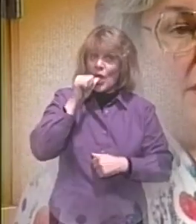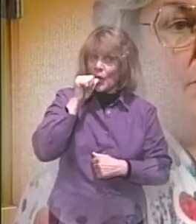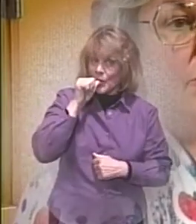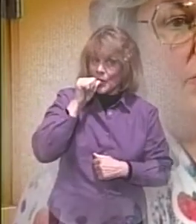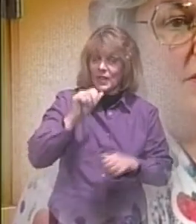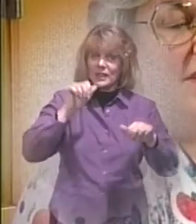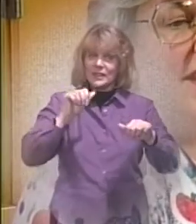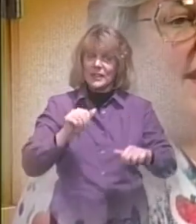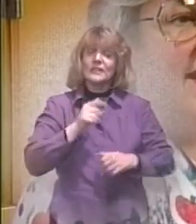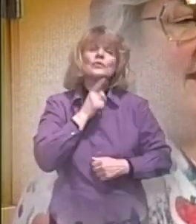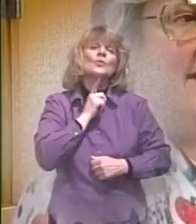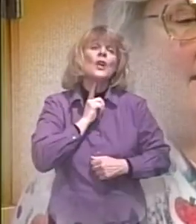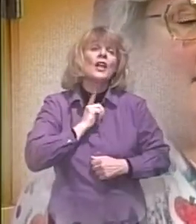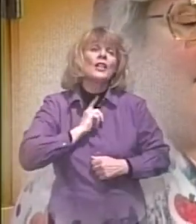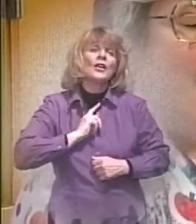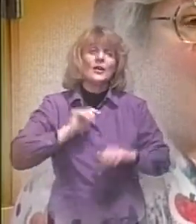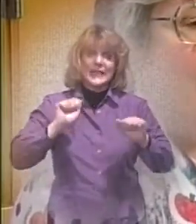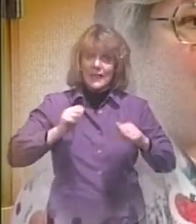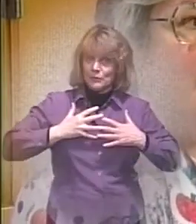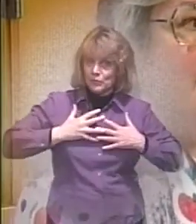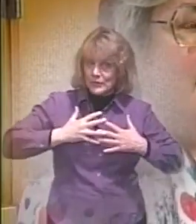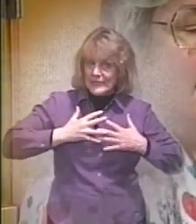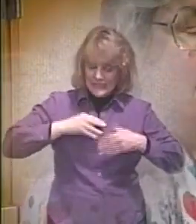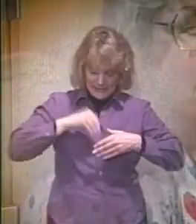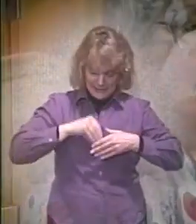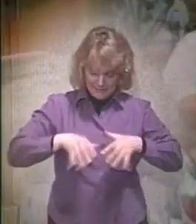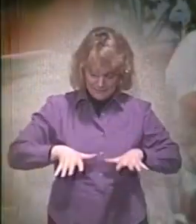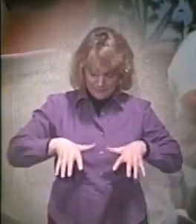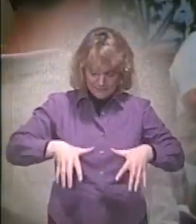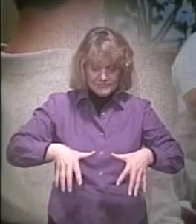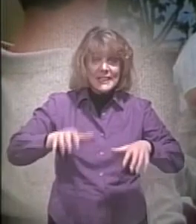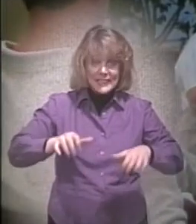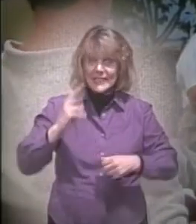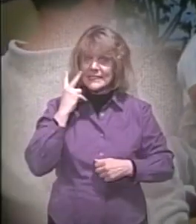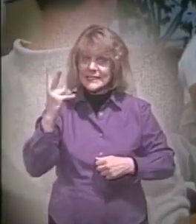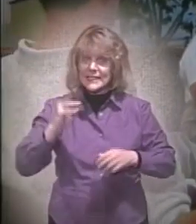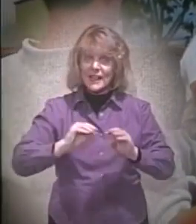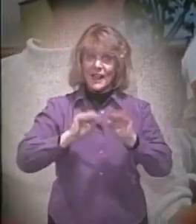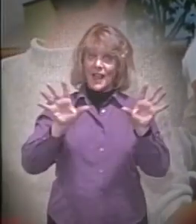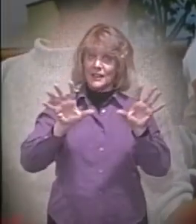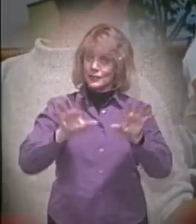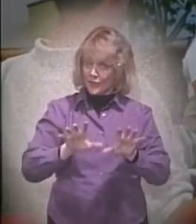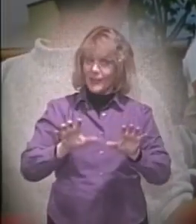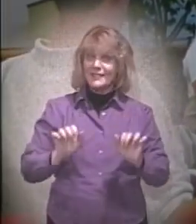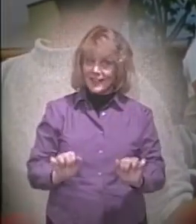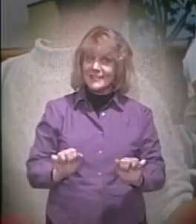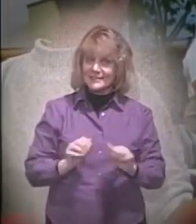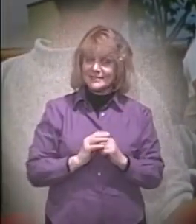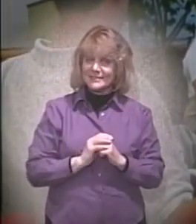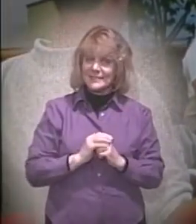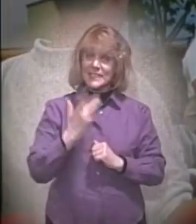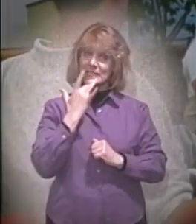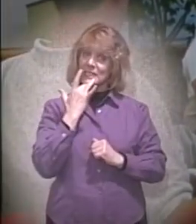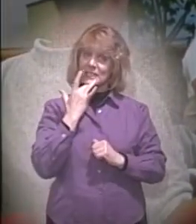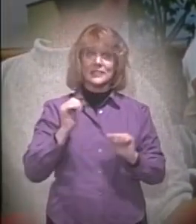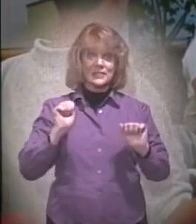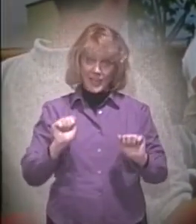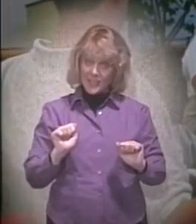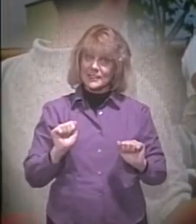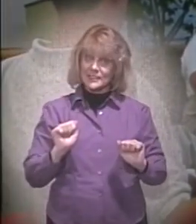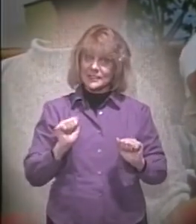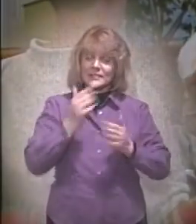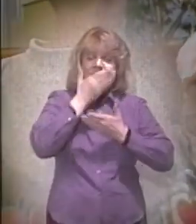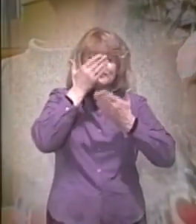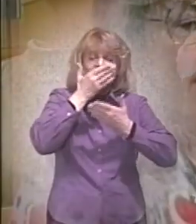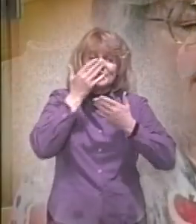making breathing motions. He can see light and dark. He can taste. He